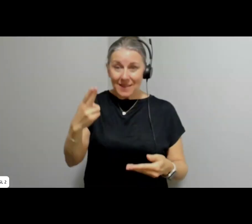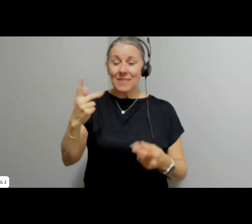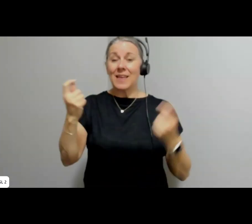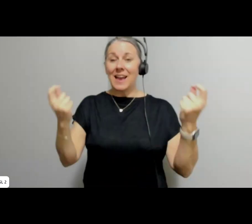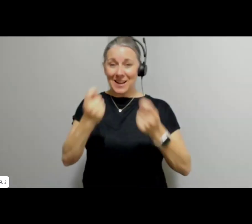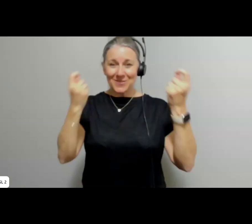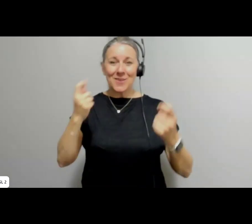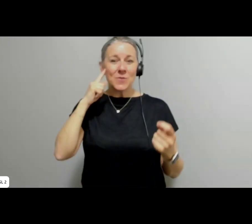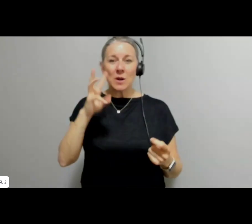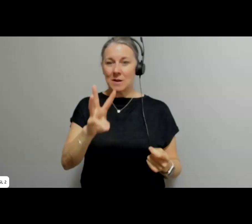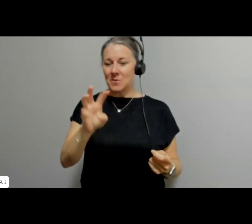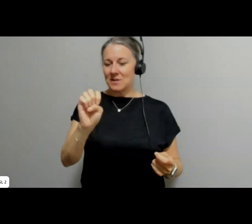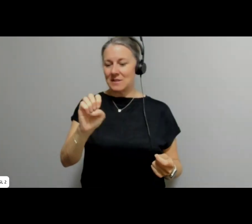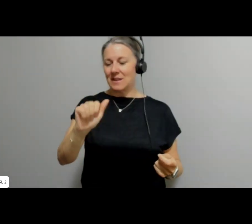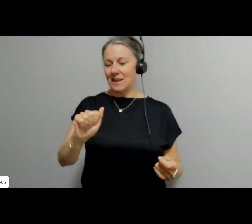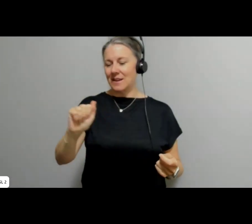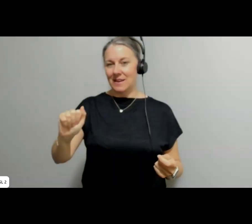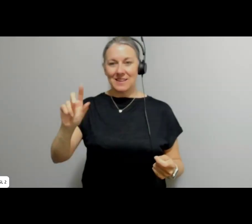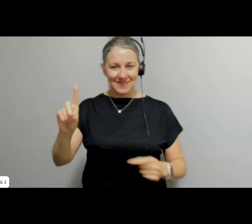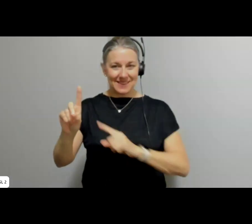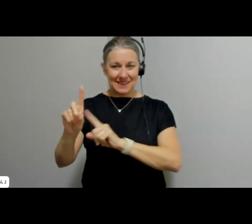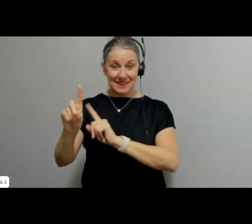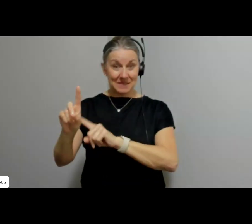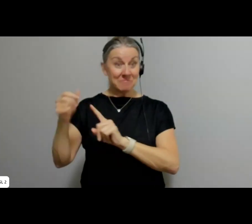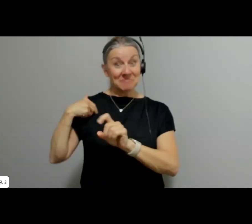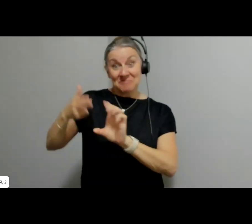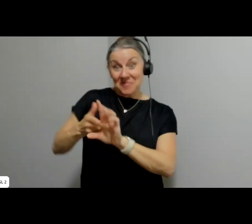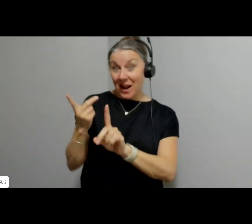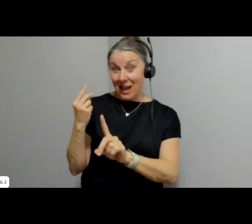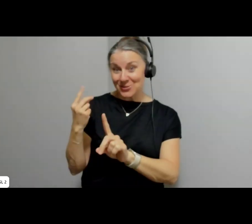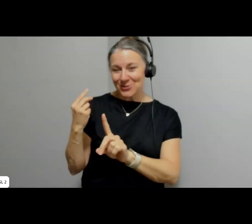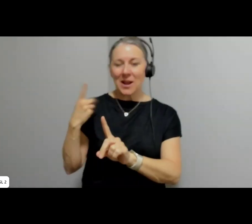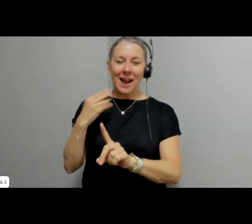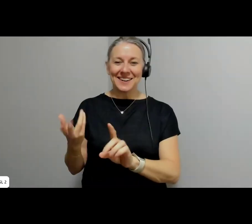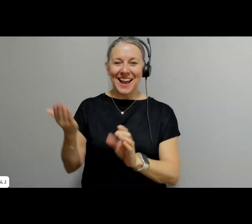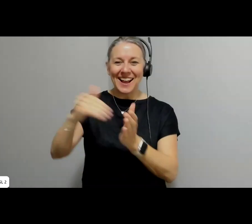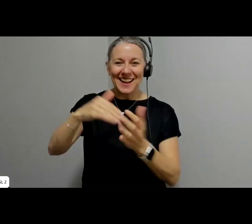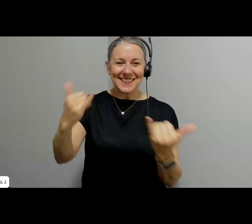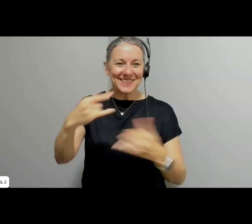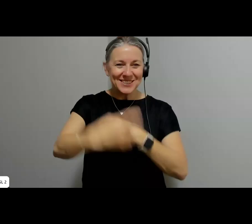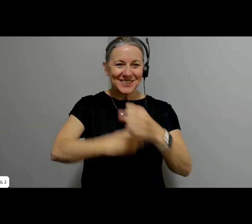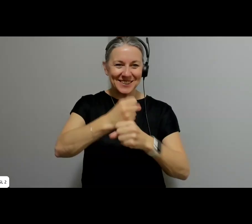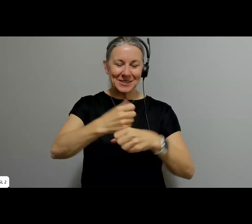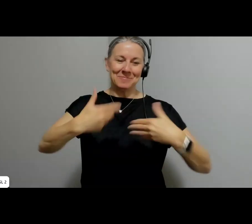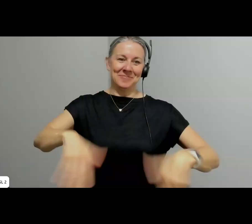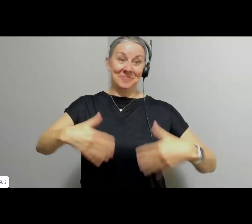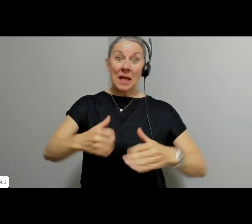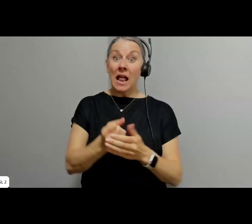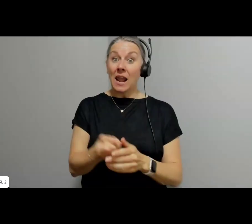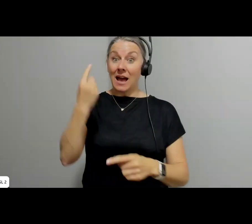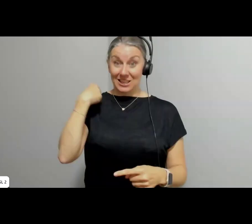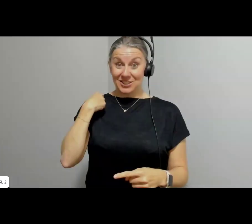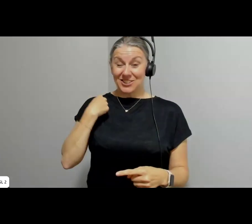to join you last year, and I'm so proud to be back again. And last year, I joined you just weeks after being sworn in as Secretary of State